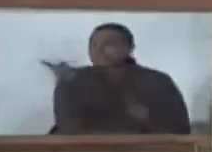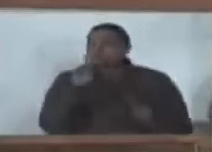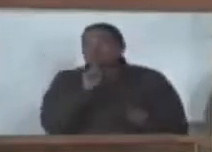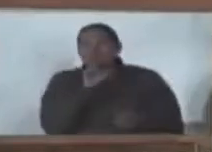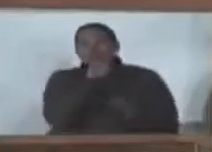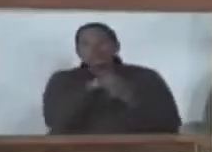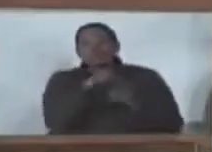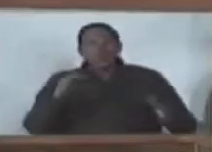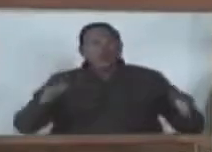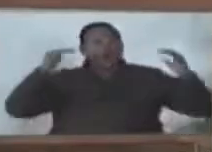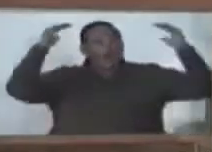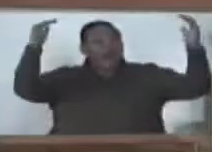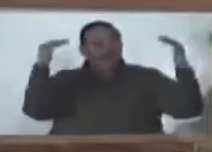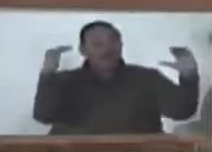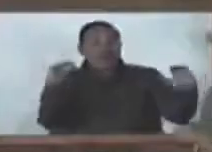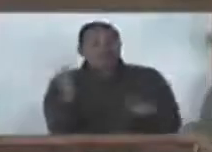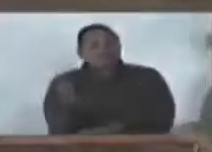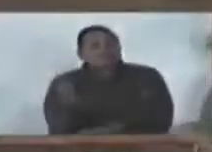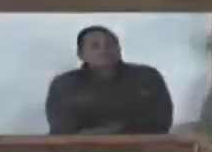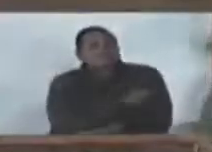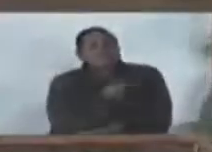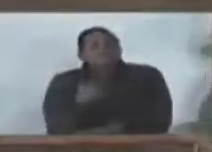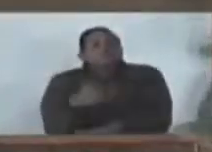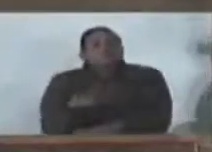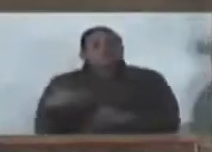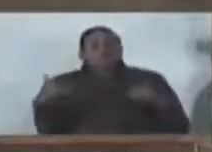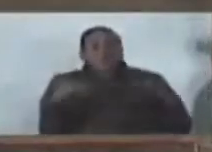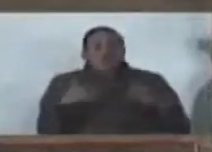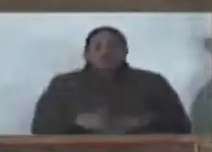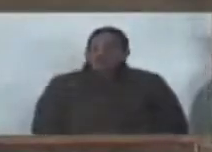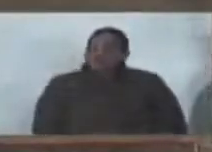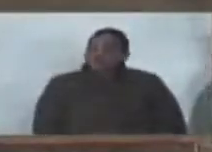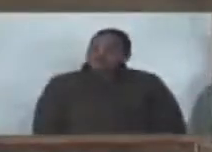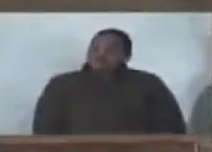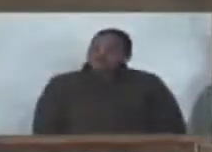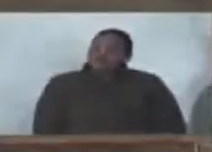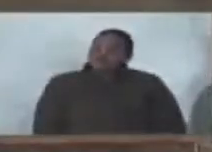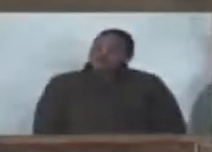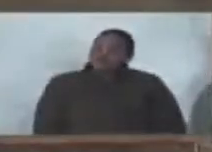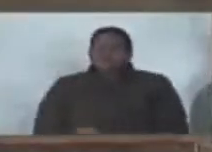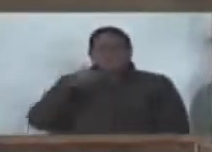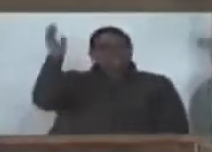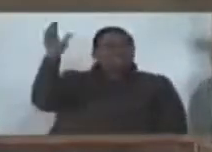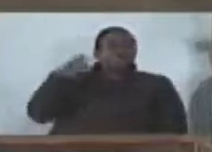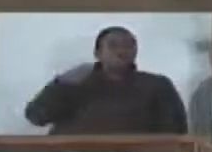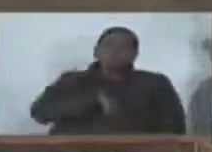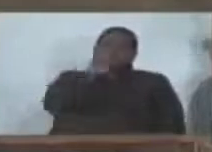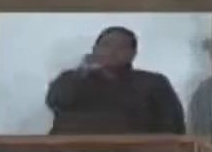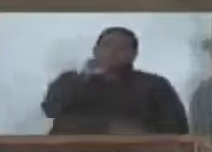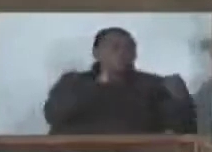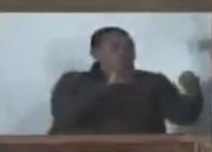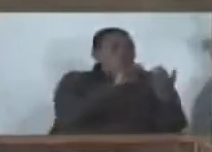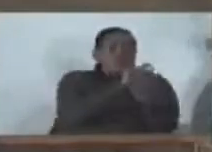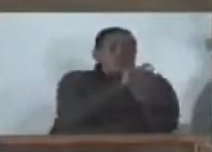with high levels of violence. Mr. Speaker, we have been clear that we need stronger laws to deal